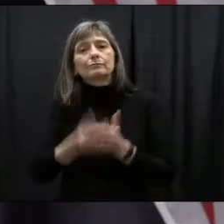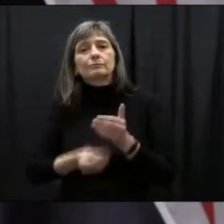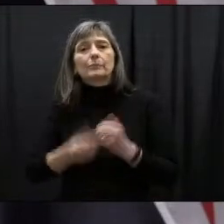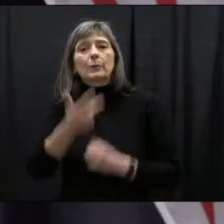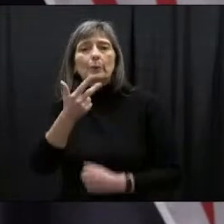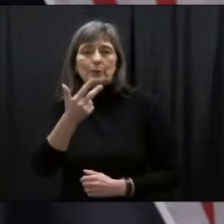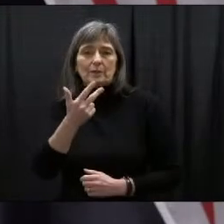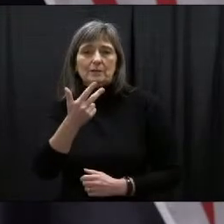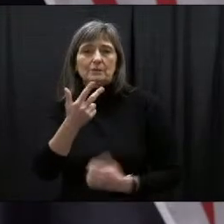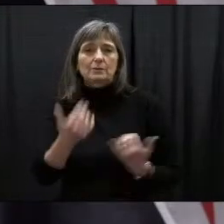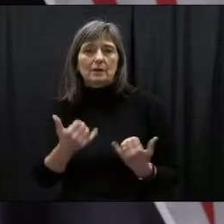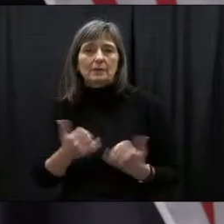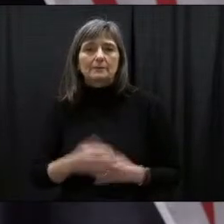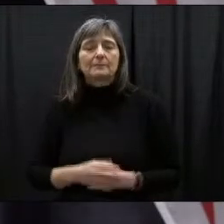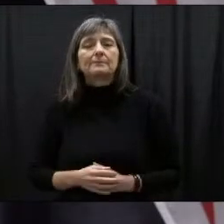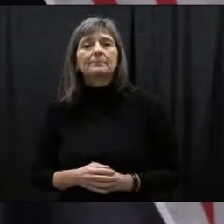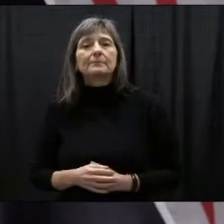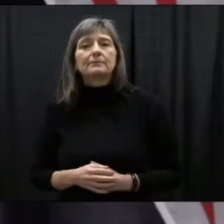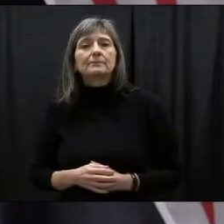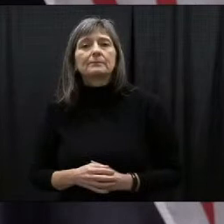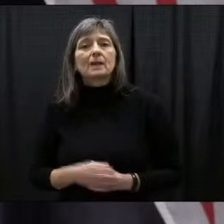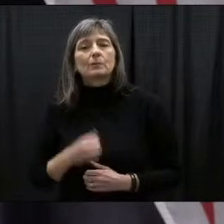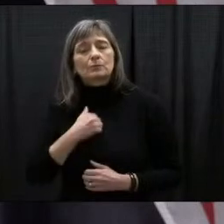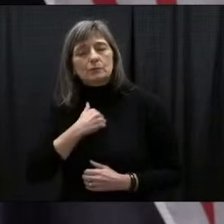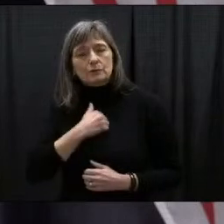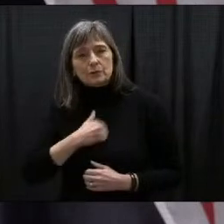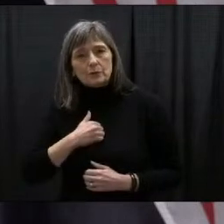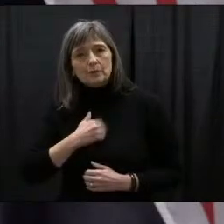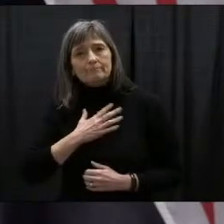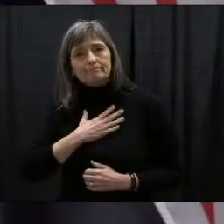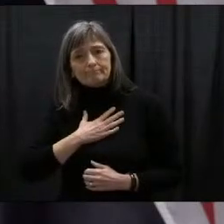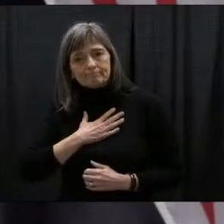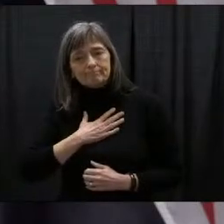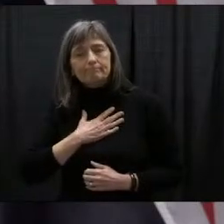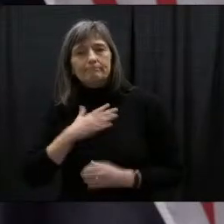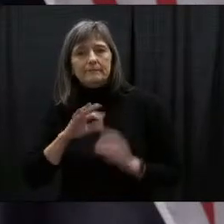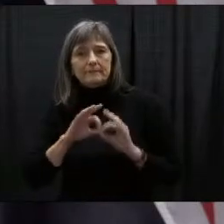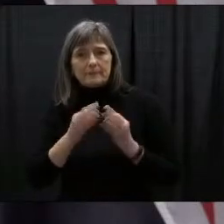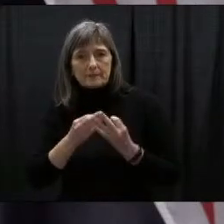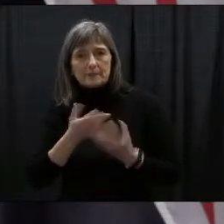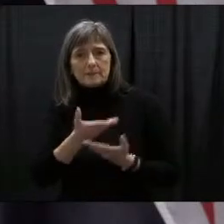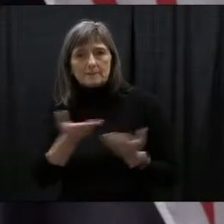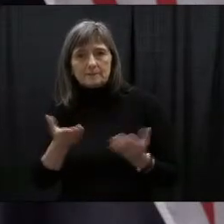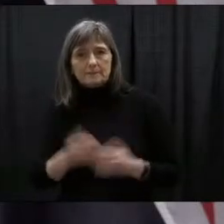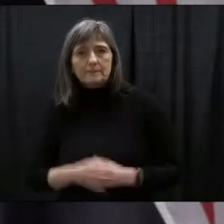due to COVID-19 today, and we extend our condolences to the loved ones of these individuals.